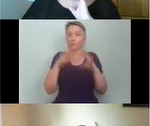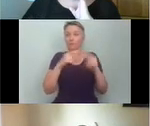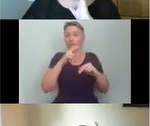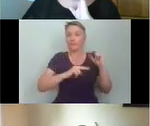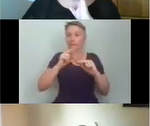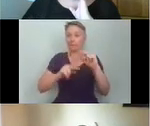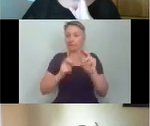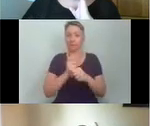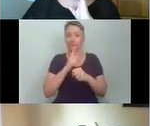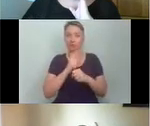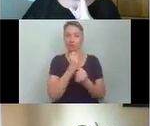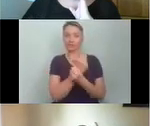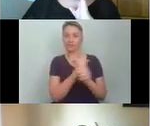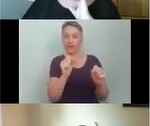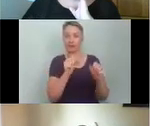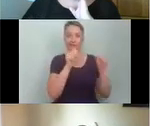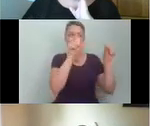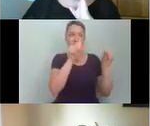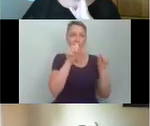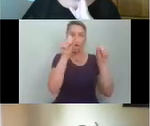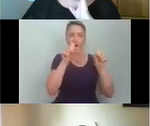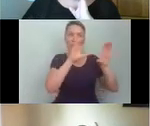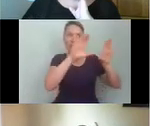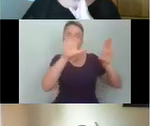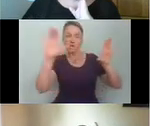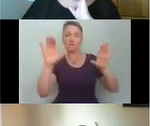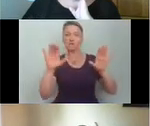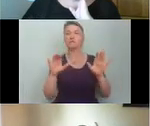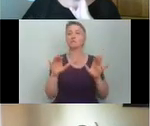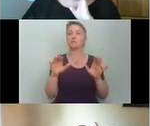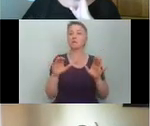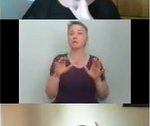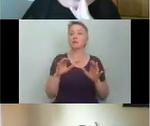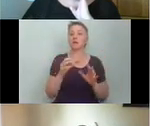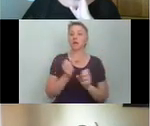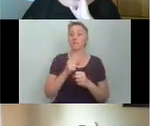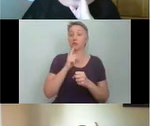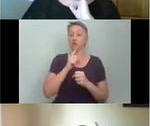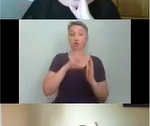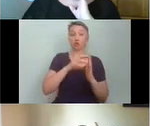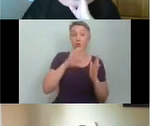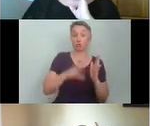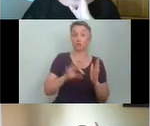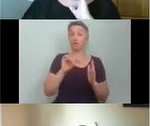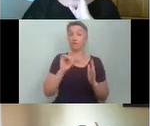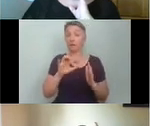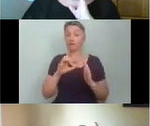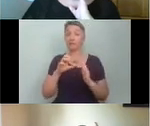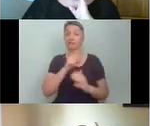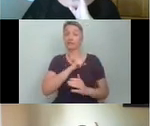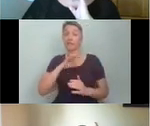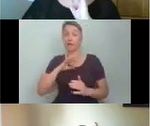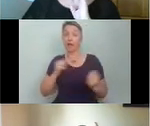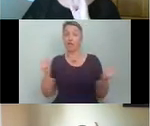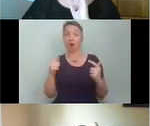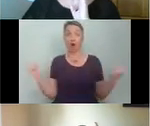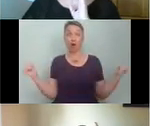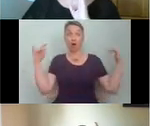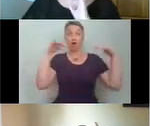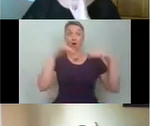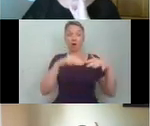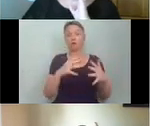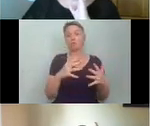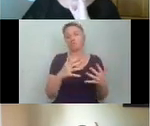put all the signage up and make sure that as students, faculty, and staff come back, that we're keeping